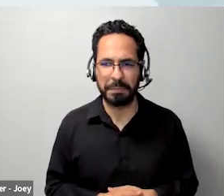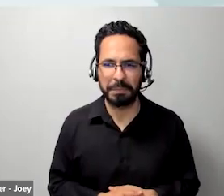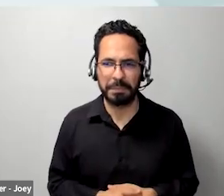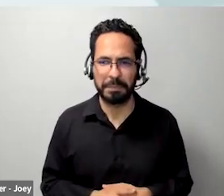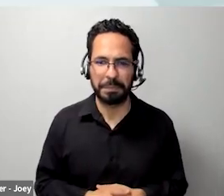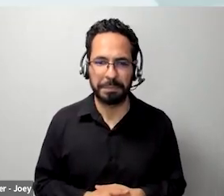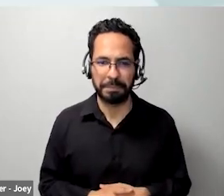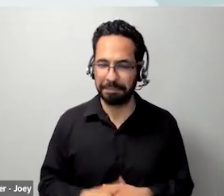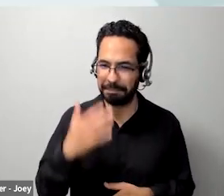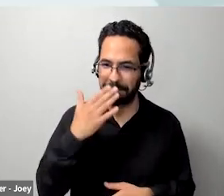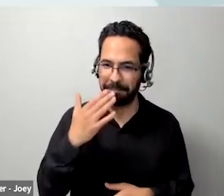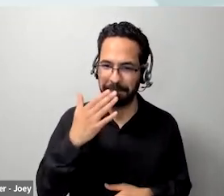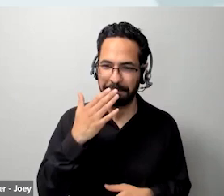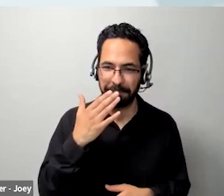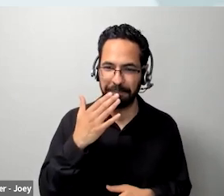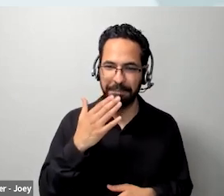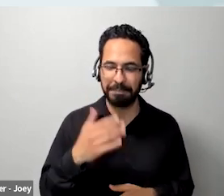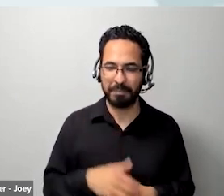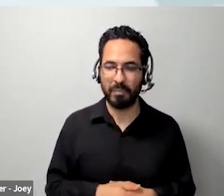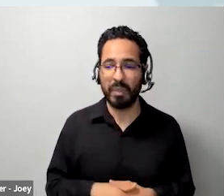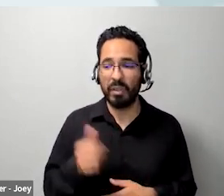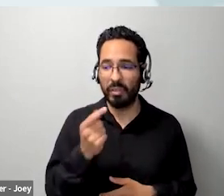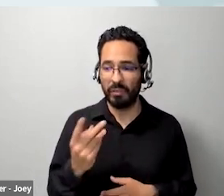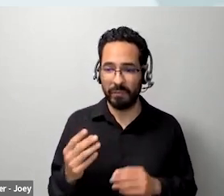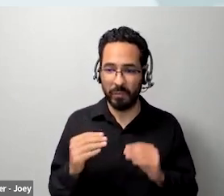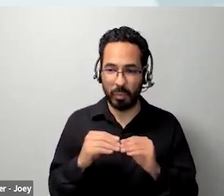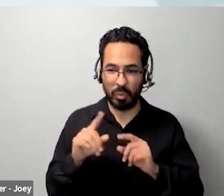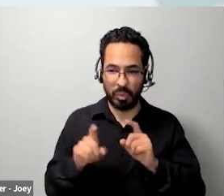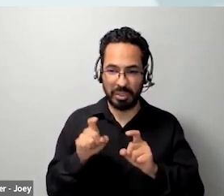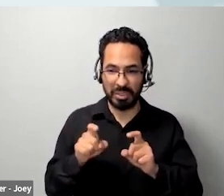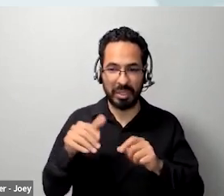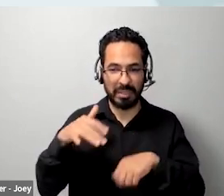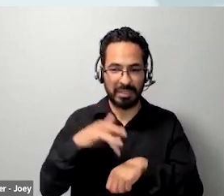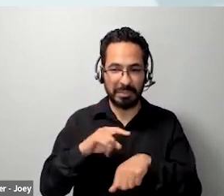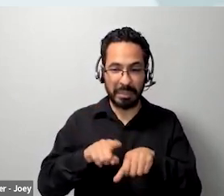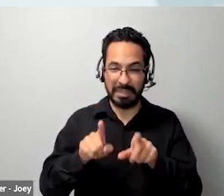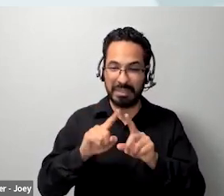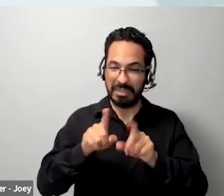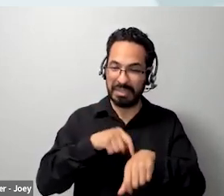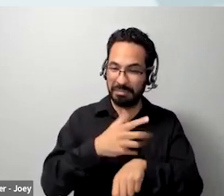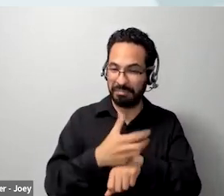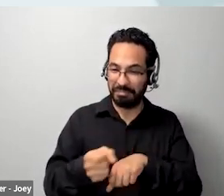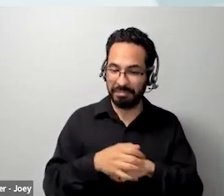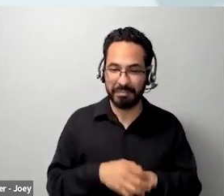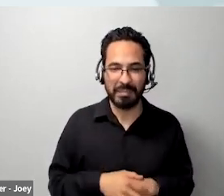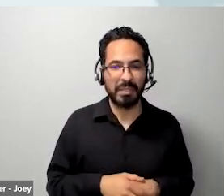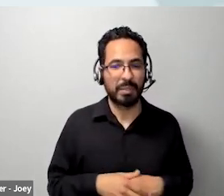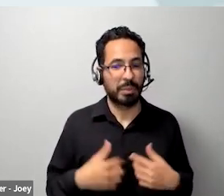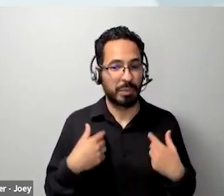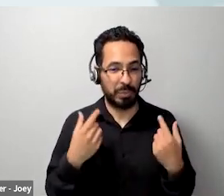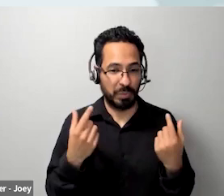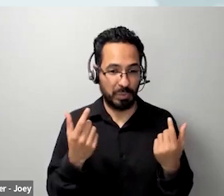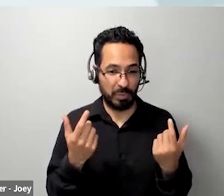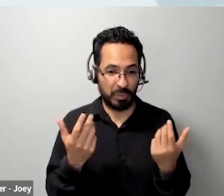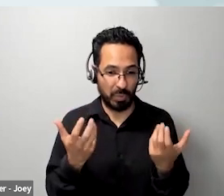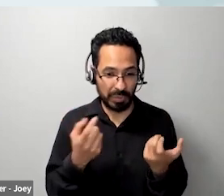Thank you. Thank you. Thank you. There are a couple of questions we didn't get to, but we're running out of time. So what I would like